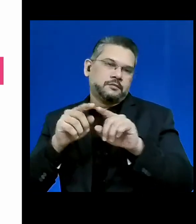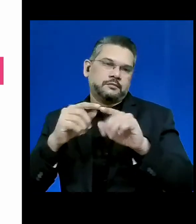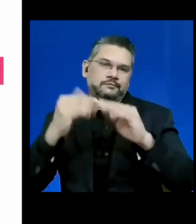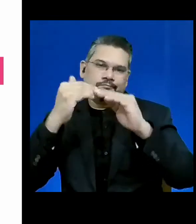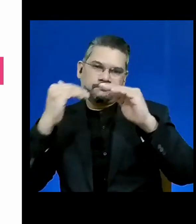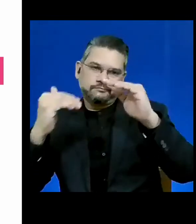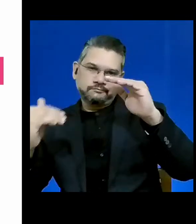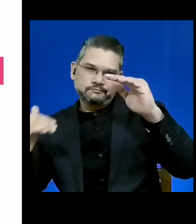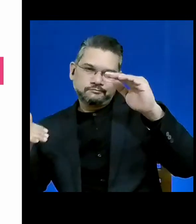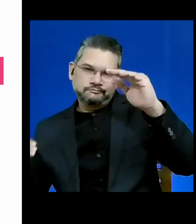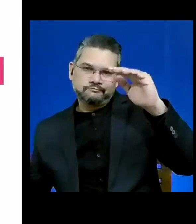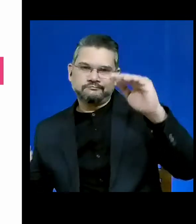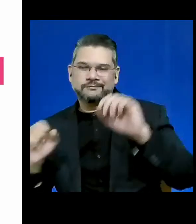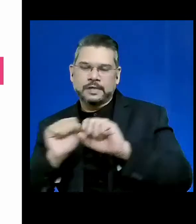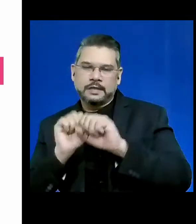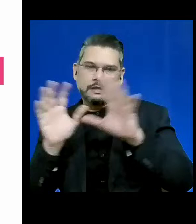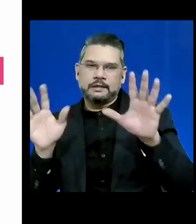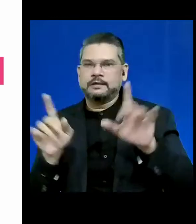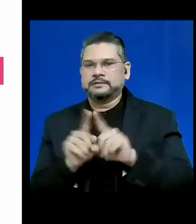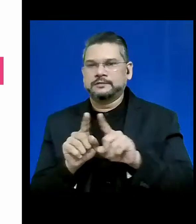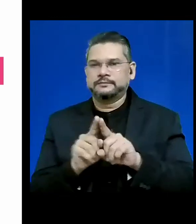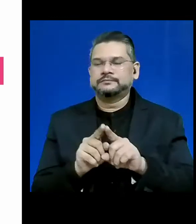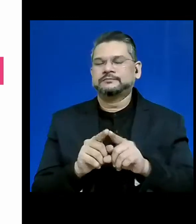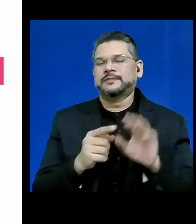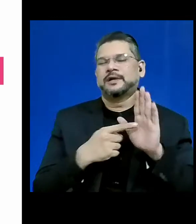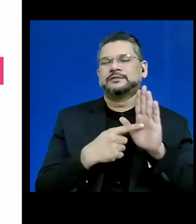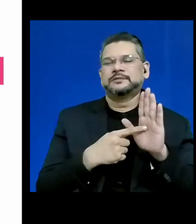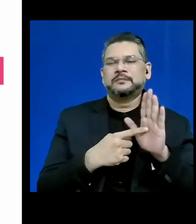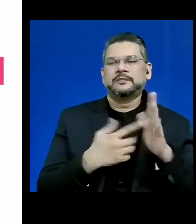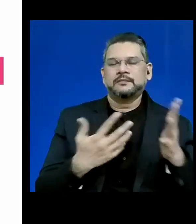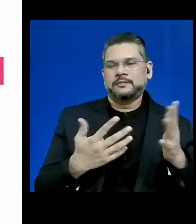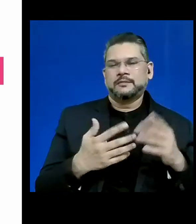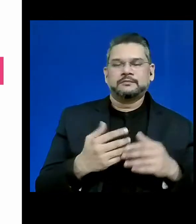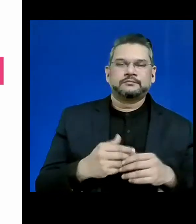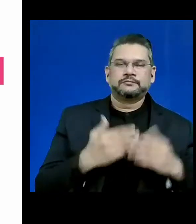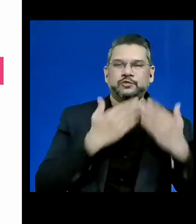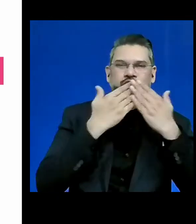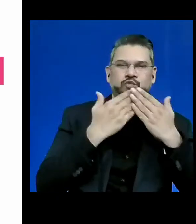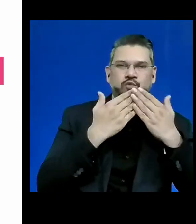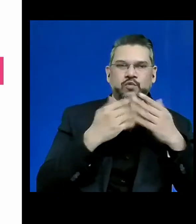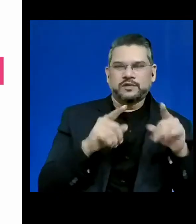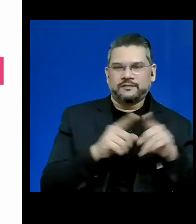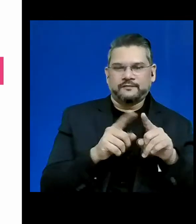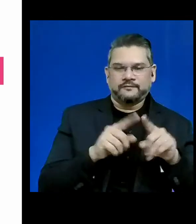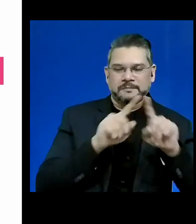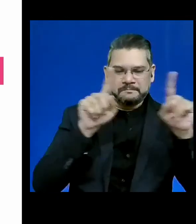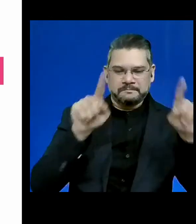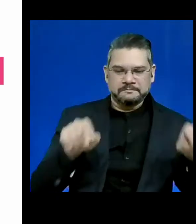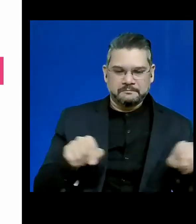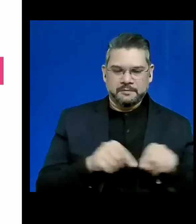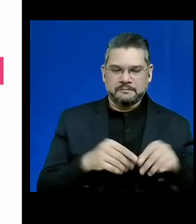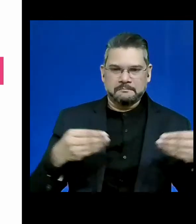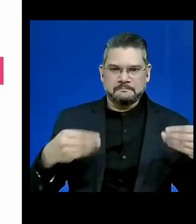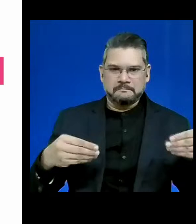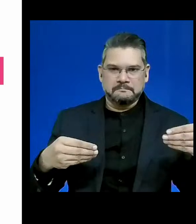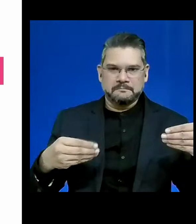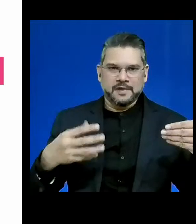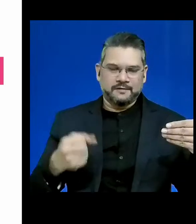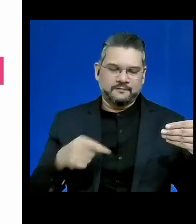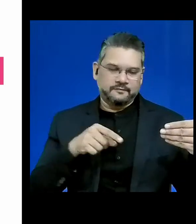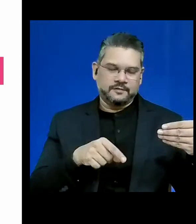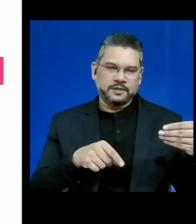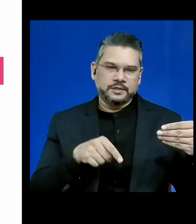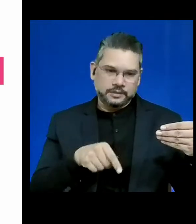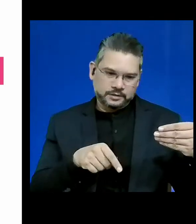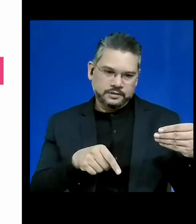like you wrote a paper in school, and that paper often would include